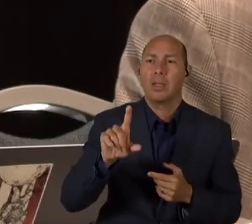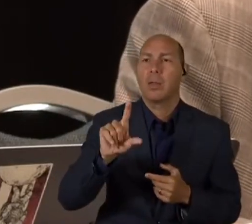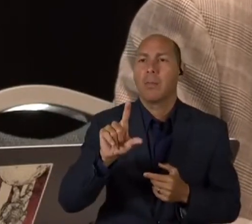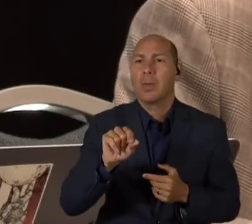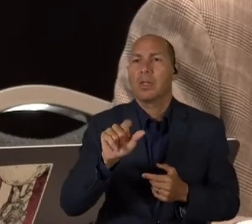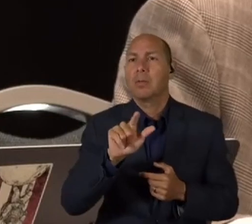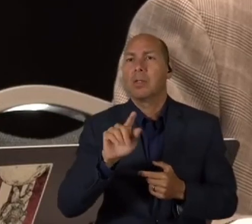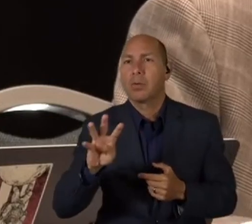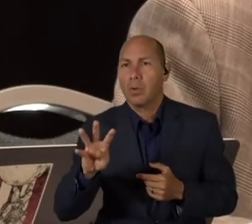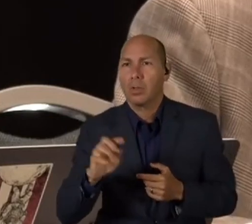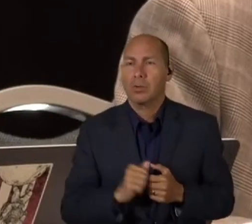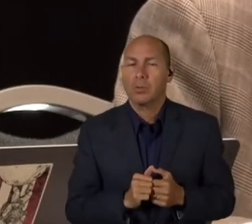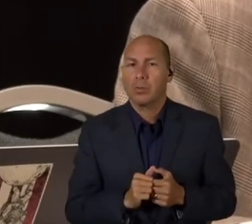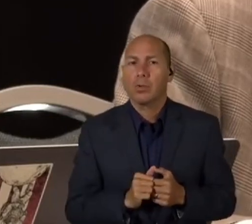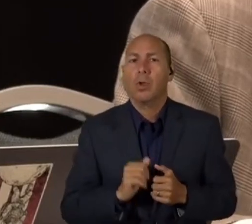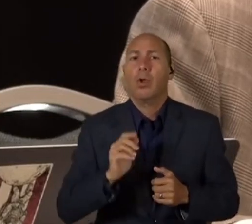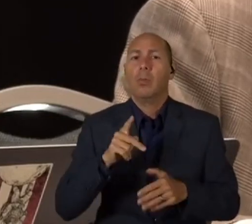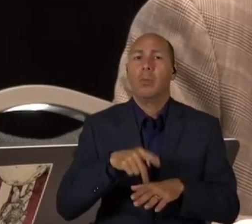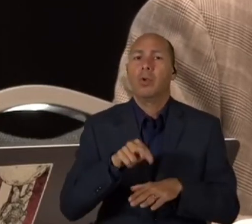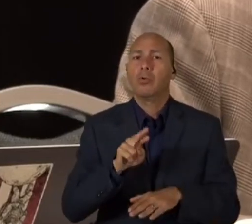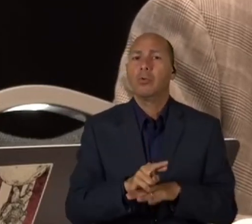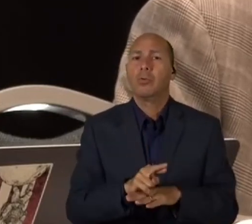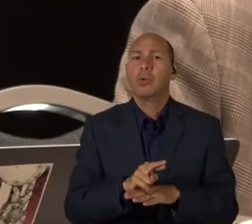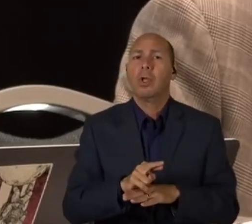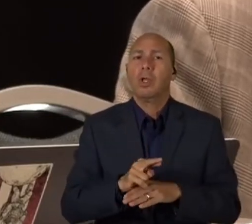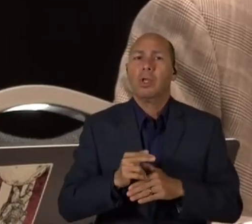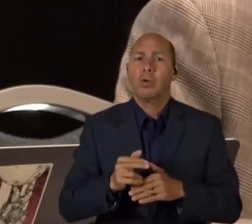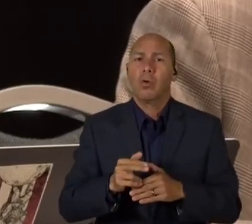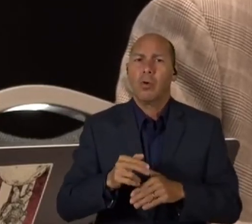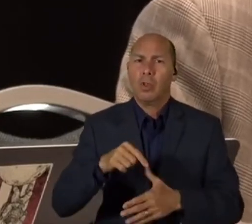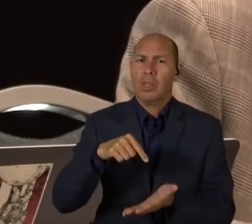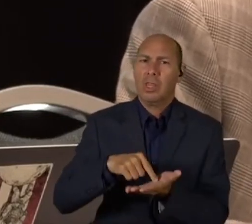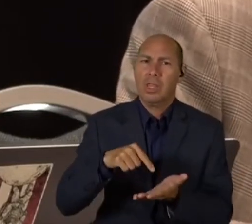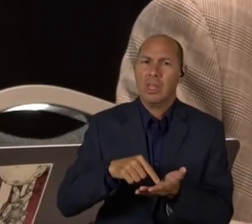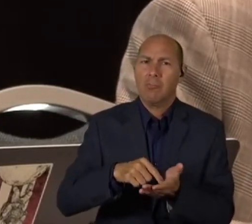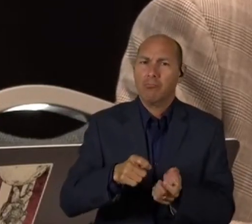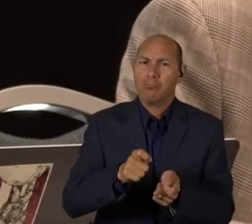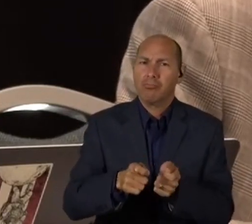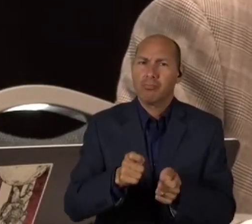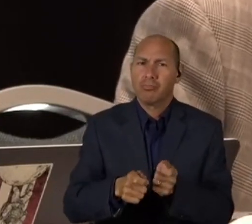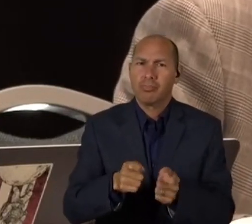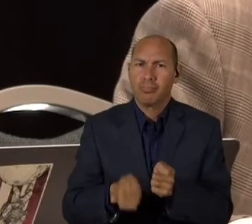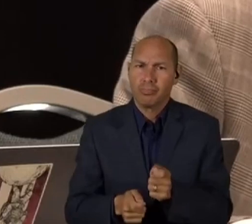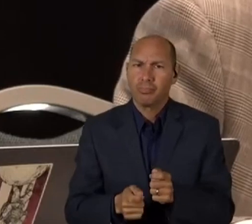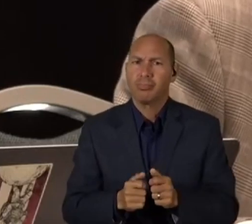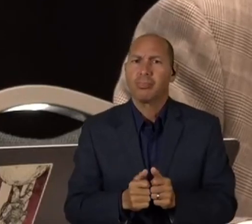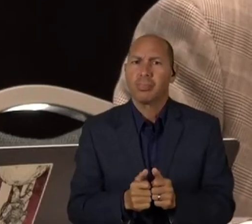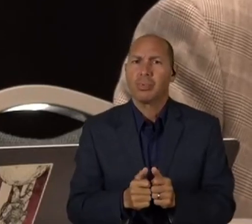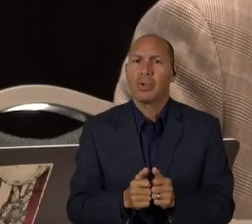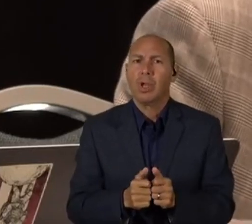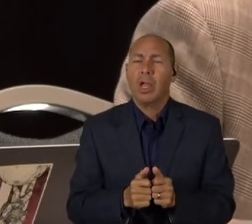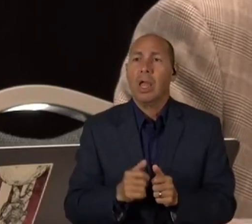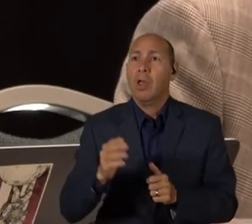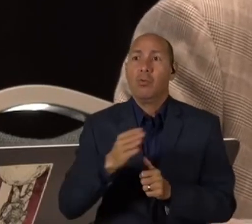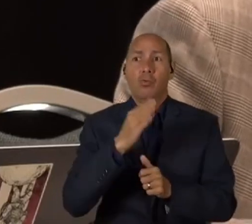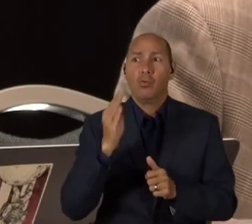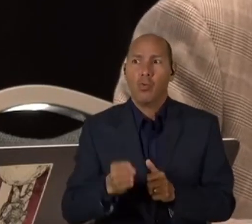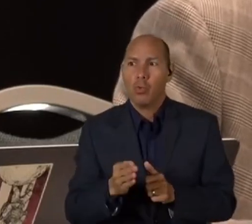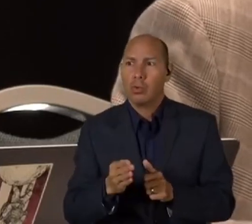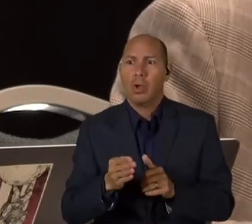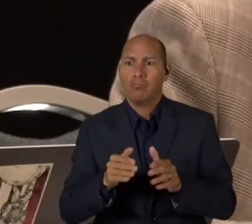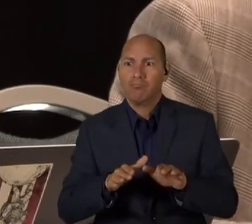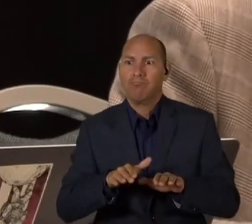Puerto Rico's overall debt restructuring process did nevertheless take a very significant step forward. On